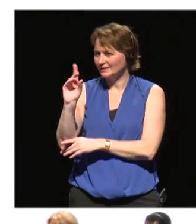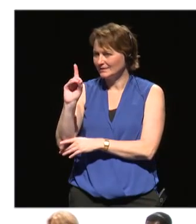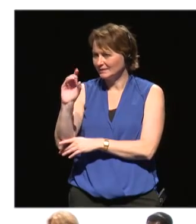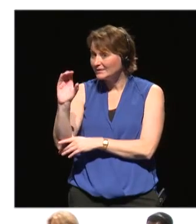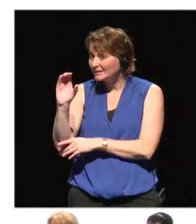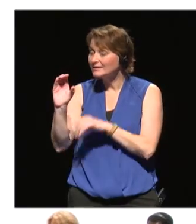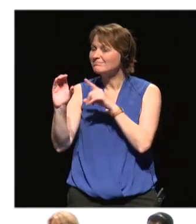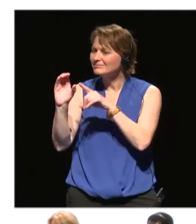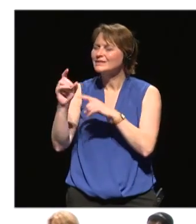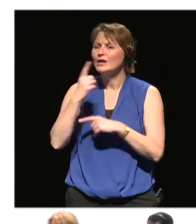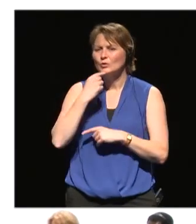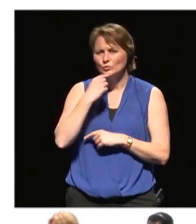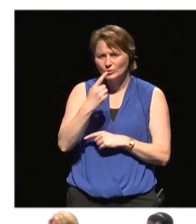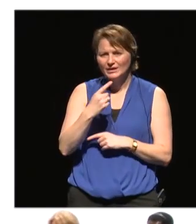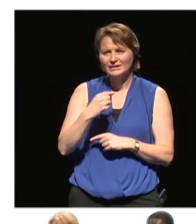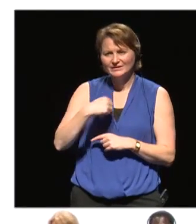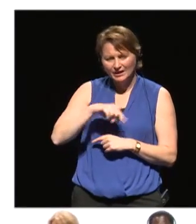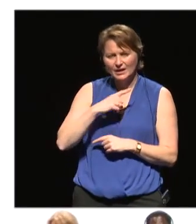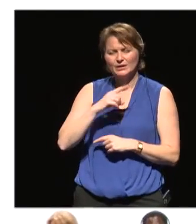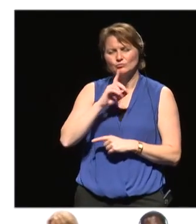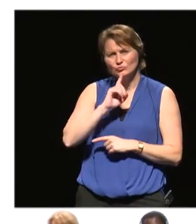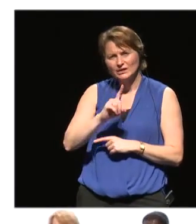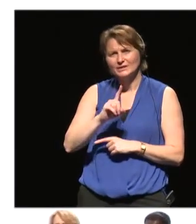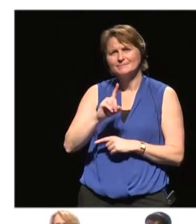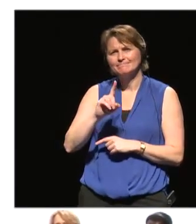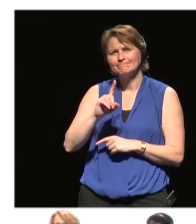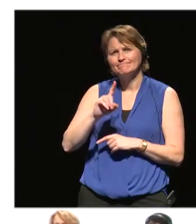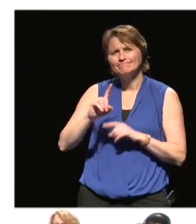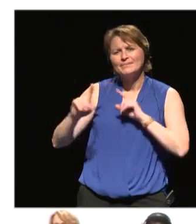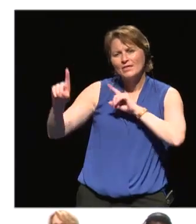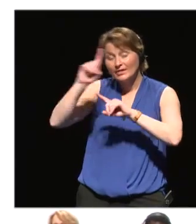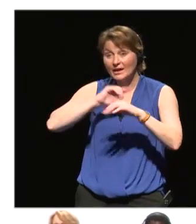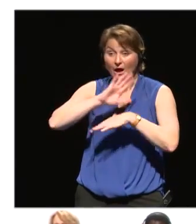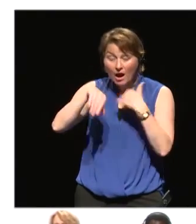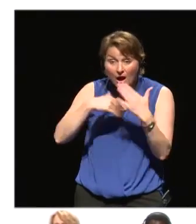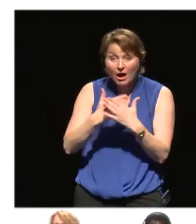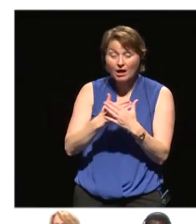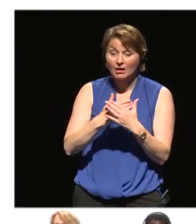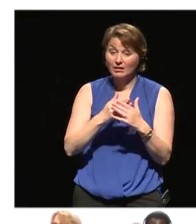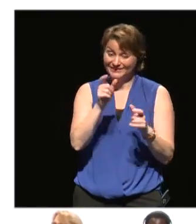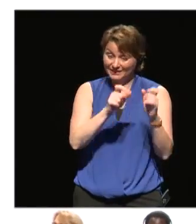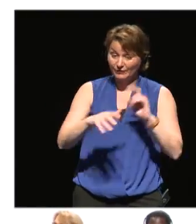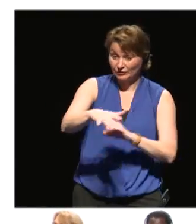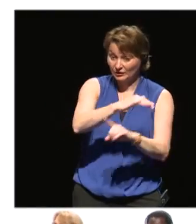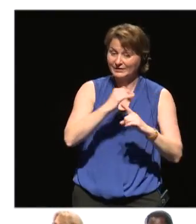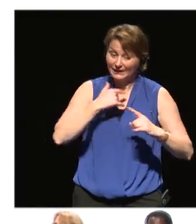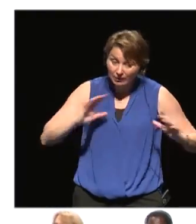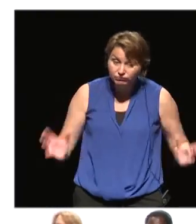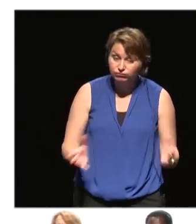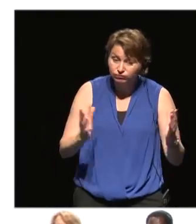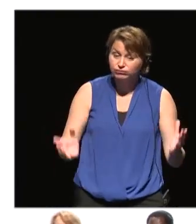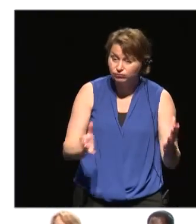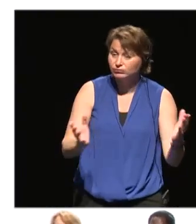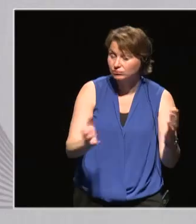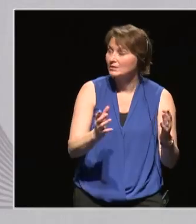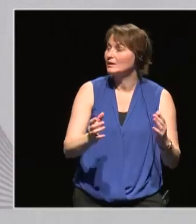nationally determined contributions, do they take into account all of civil society, which is now mobilizing for climate change? Because you had your